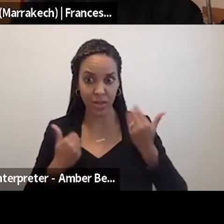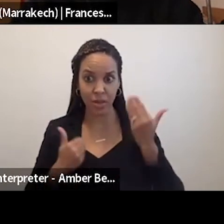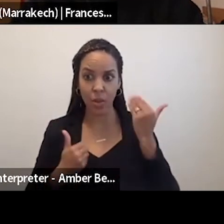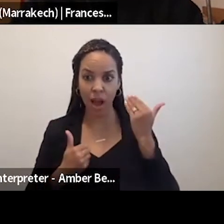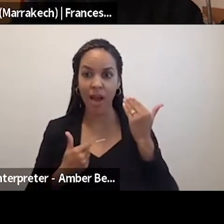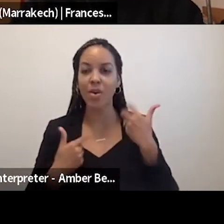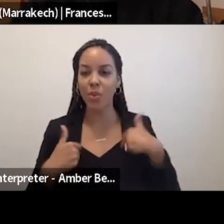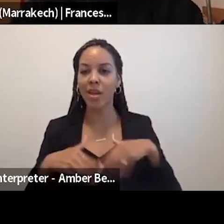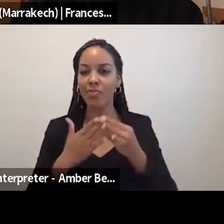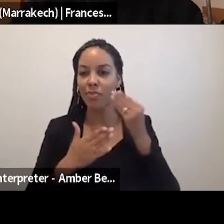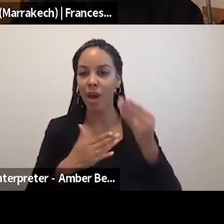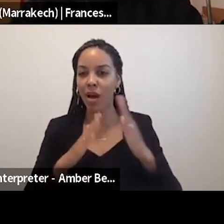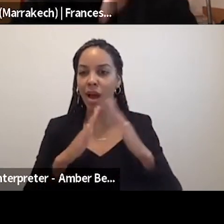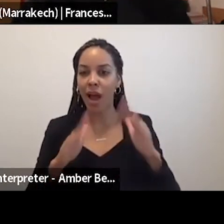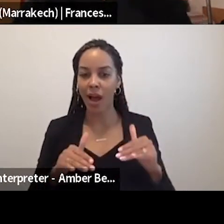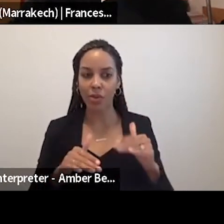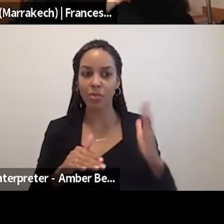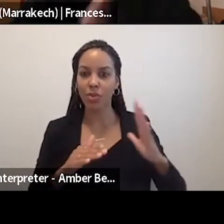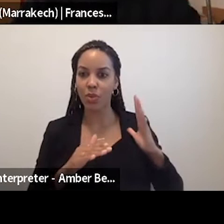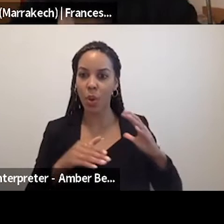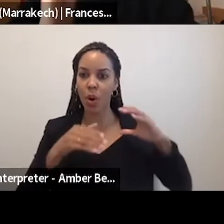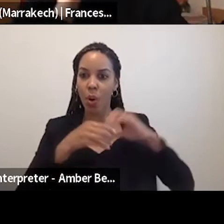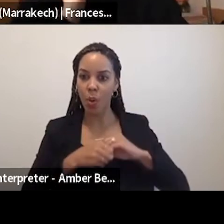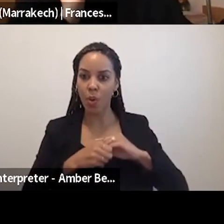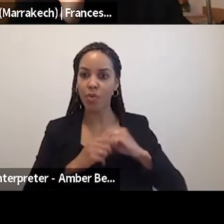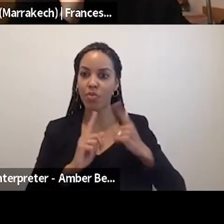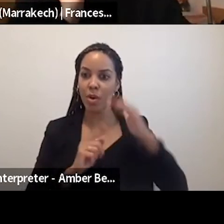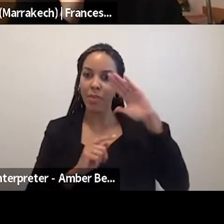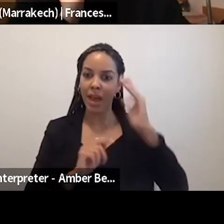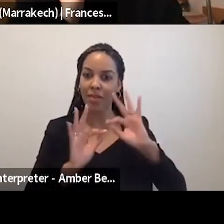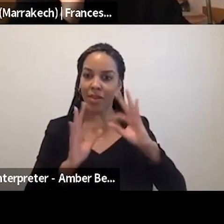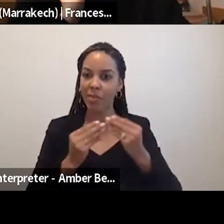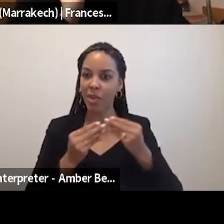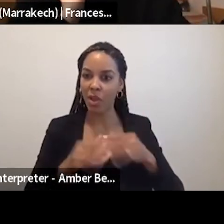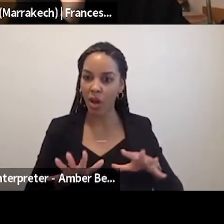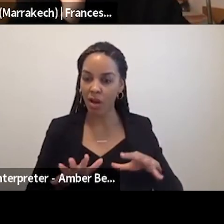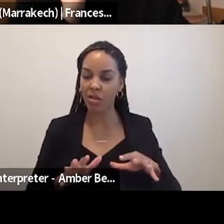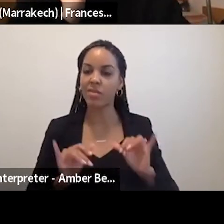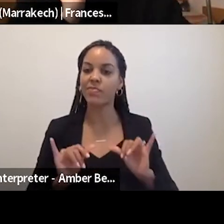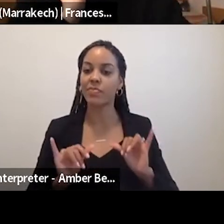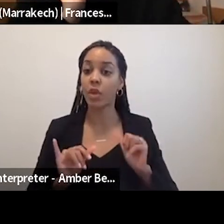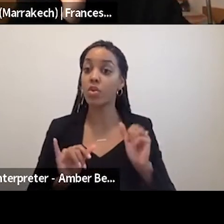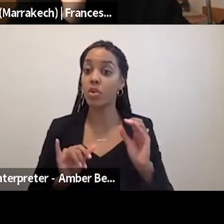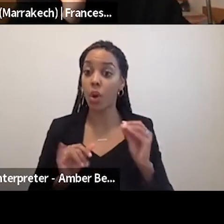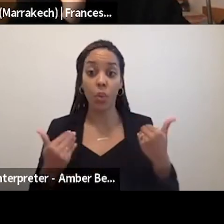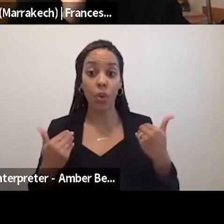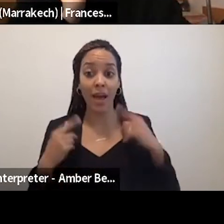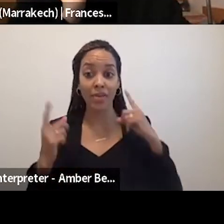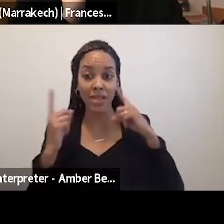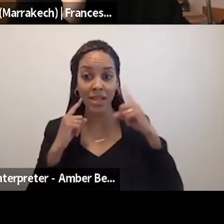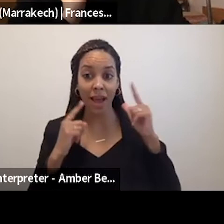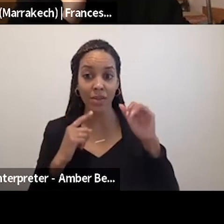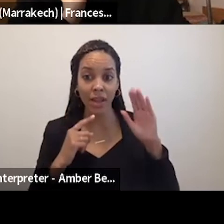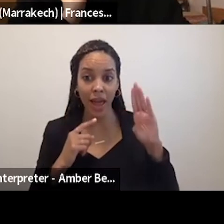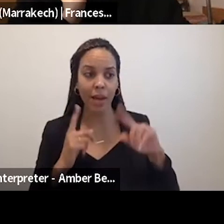family. So it feels important. We have a sound lab on site for their practice as well as a wood shop. So